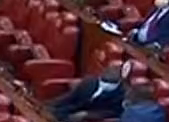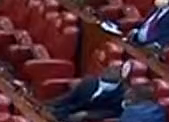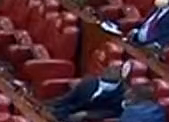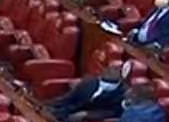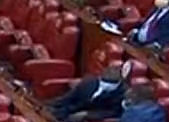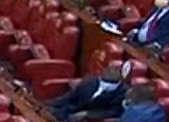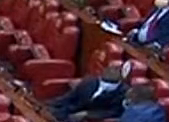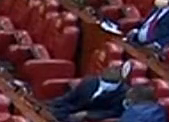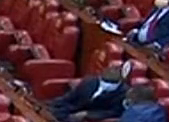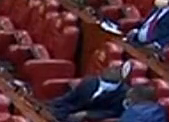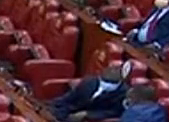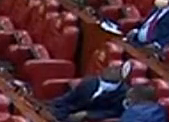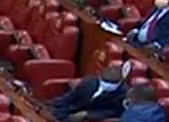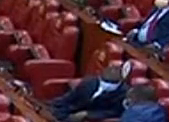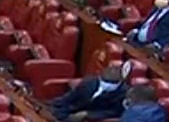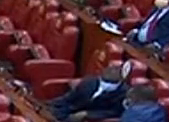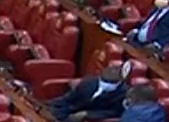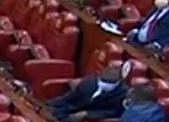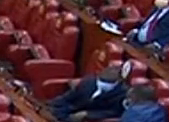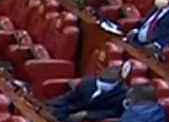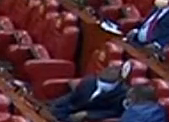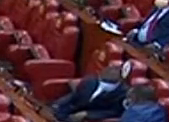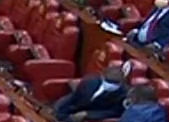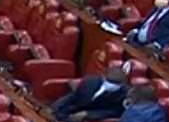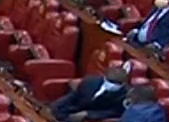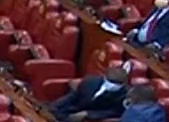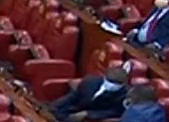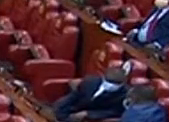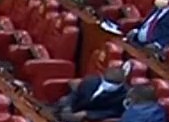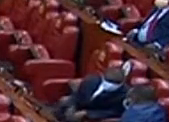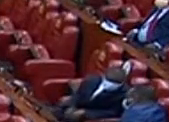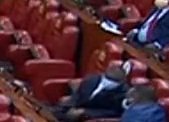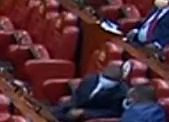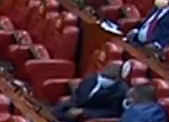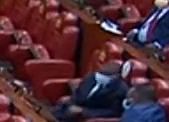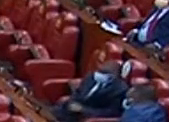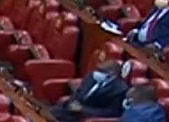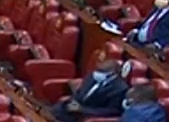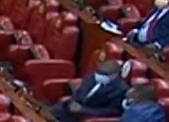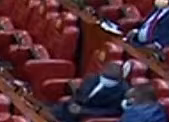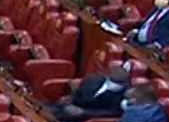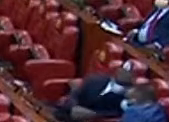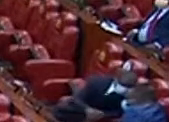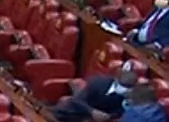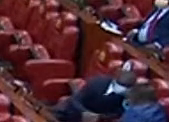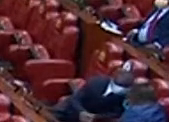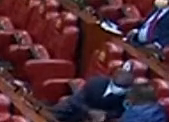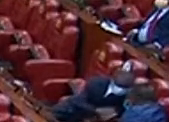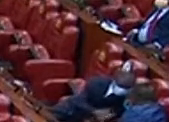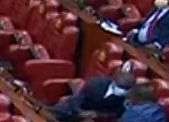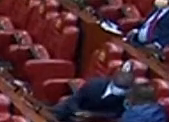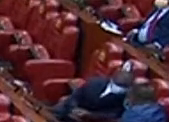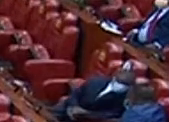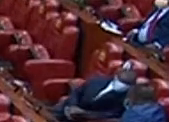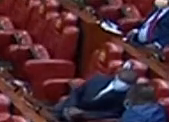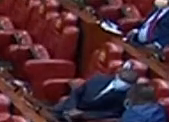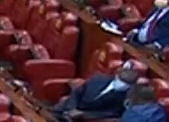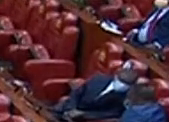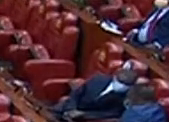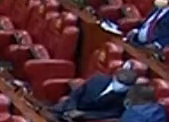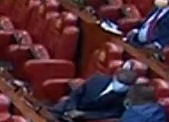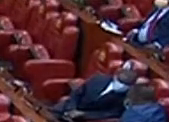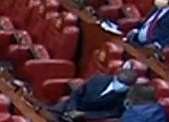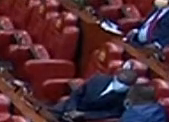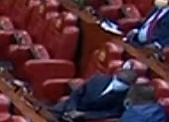Thank you, Mr. Speaker. On Speaker, I beg to lay the following paper on the table of the House today, Tuesday, 22nd December